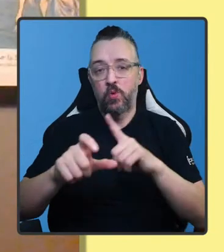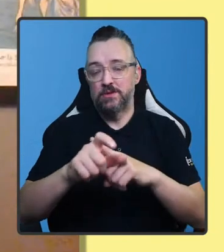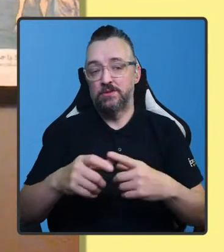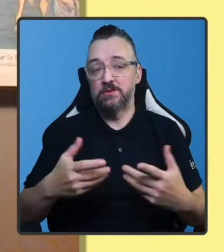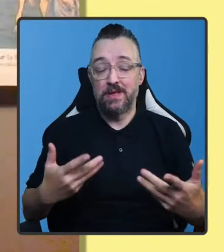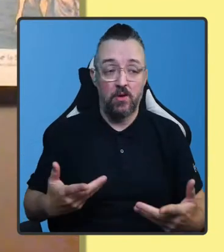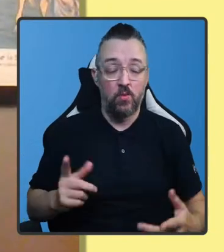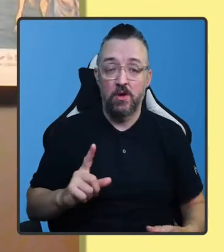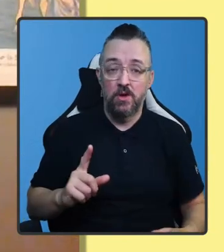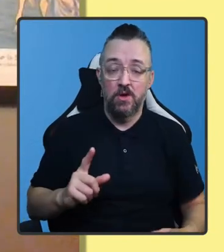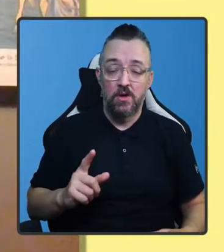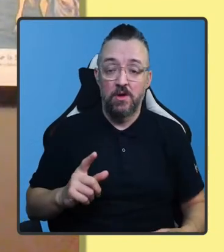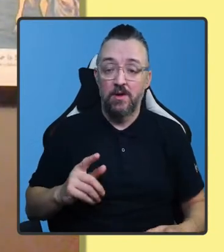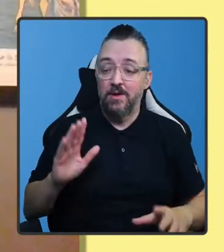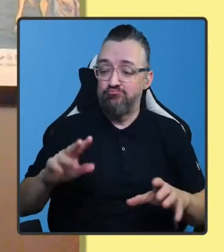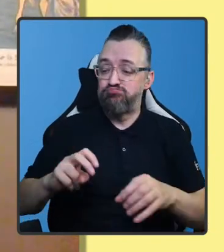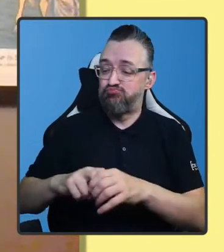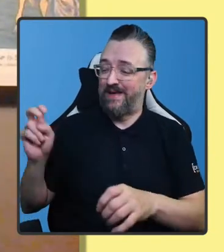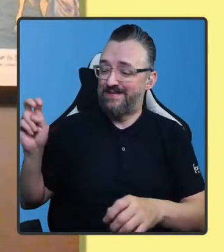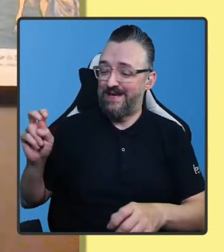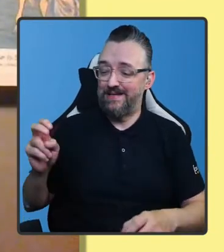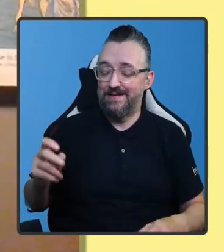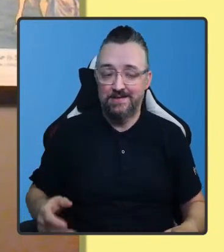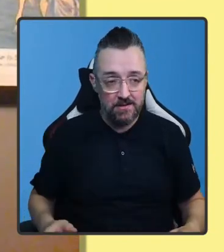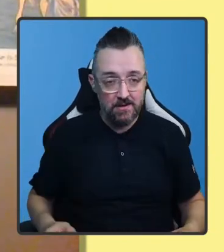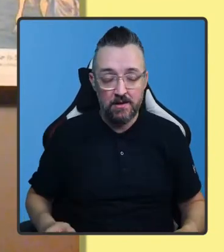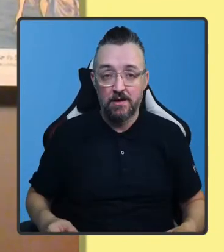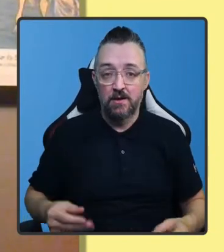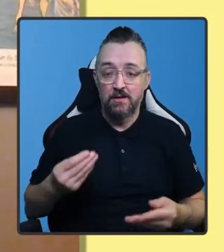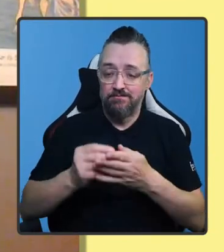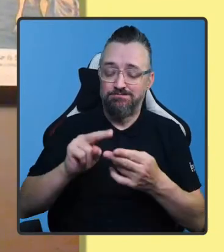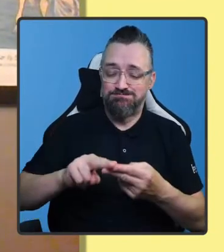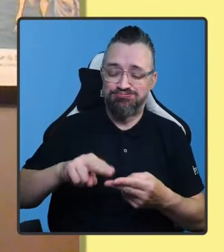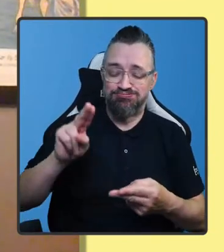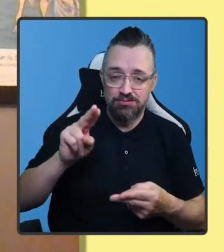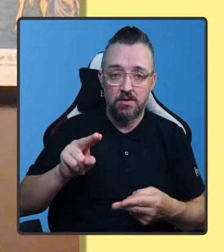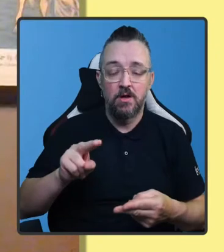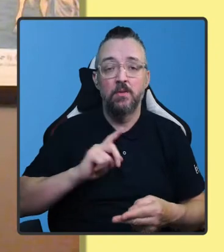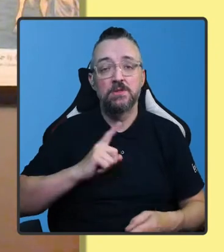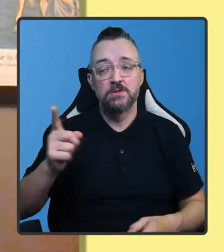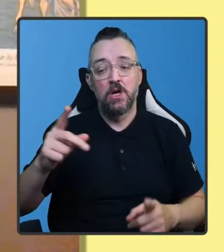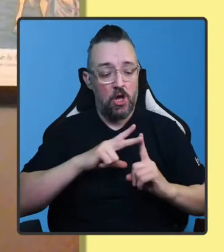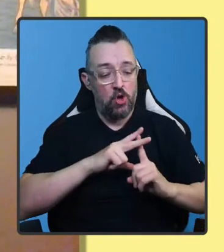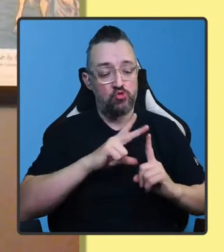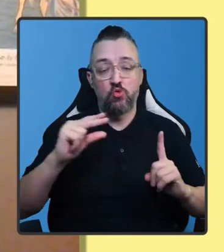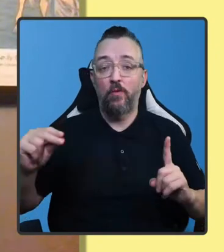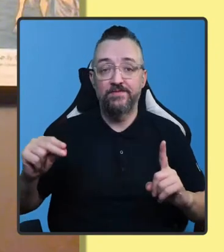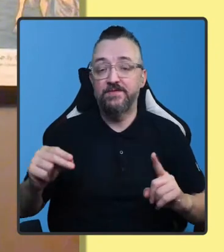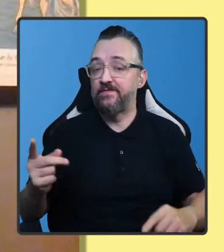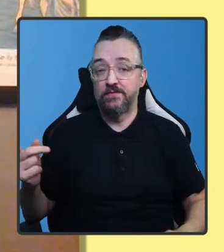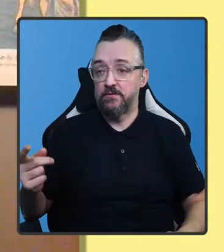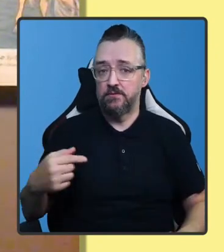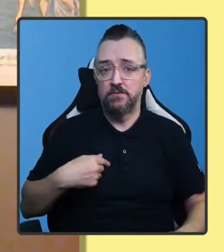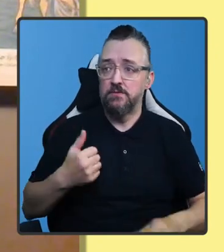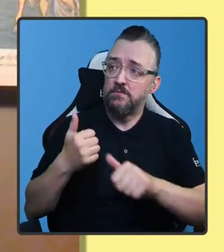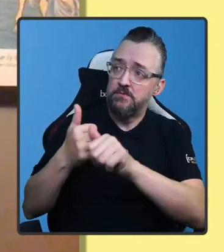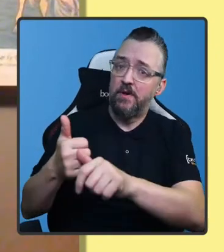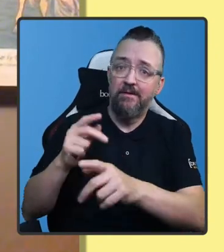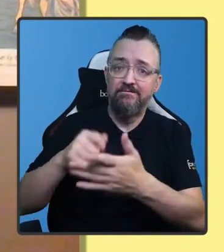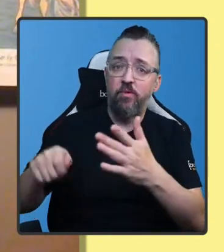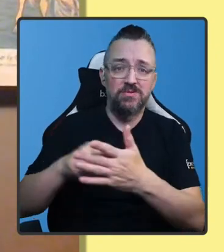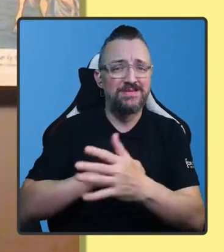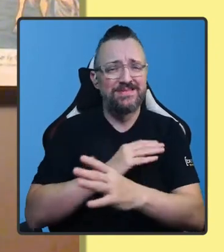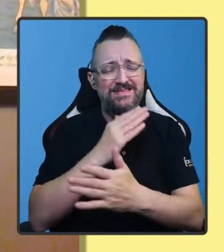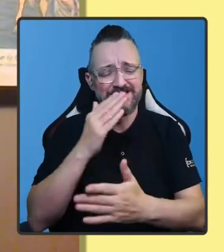for hard Brexit that we never voted for, imposed by a Tory government we certainly never voted for. The recent